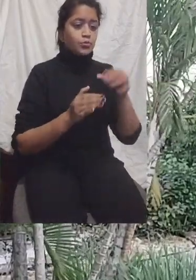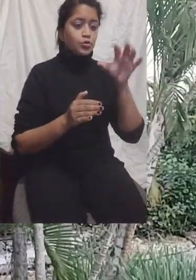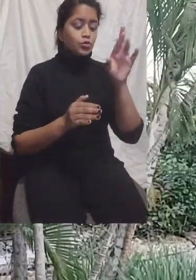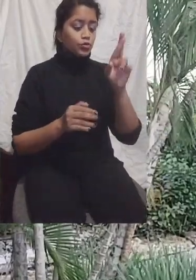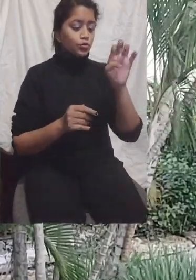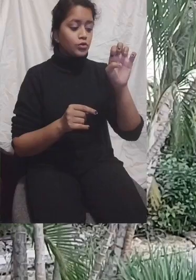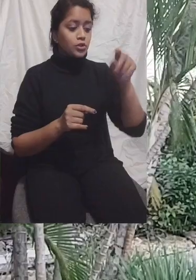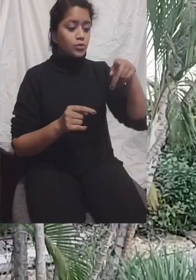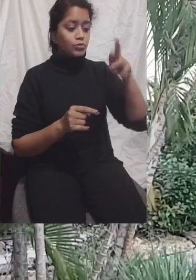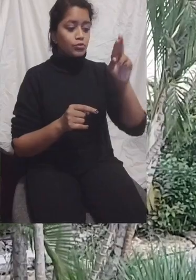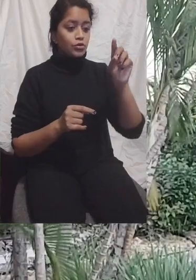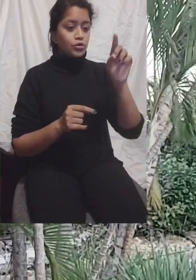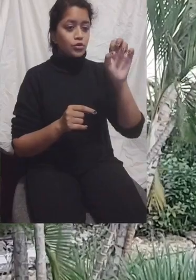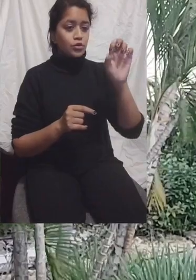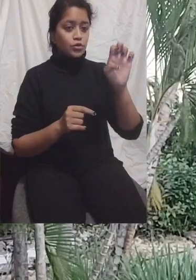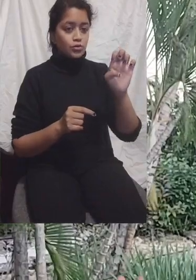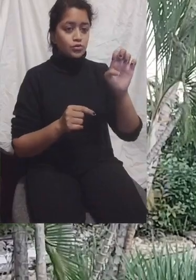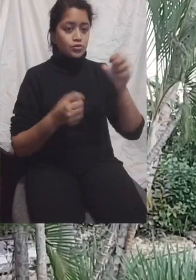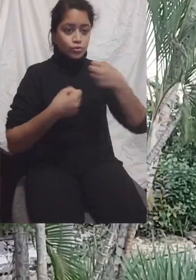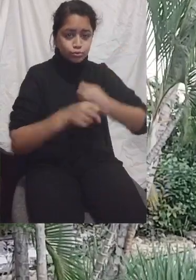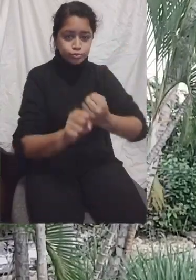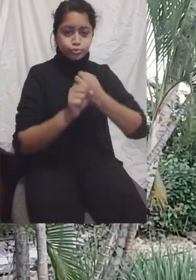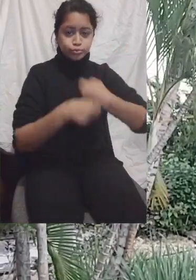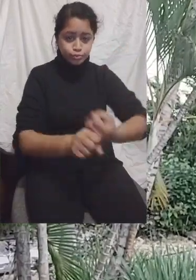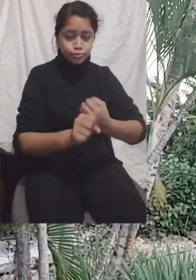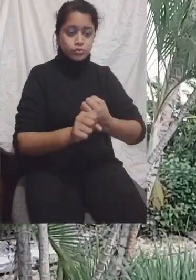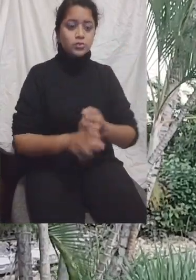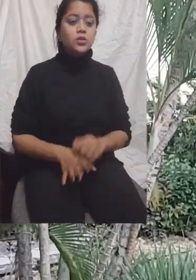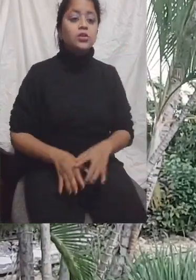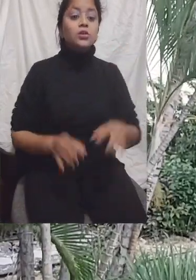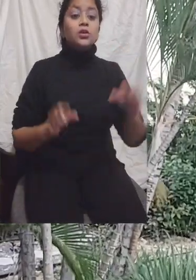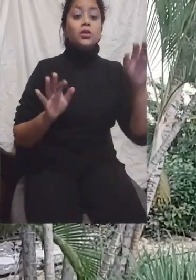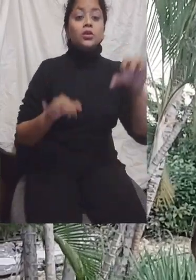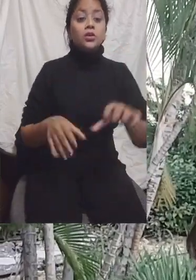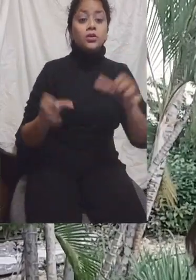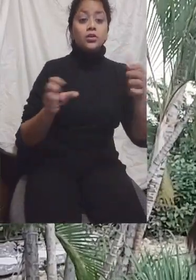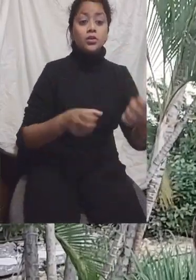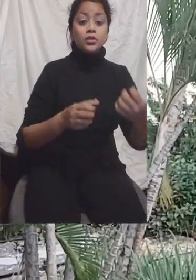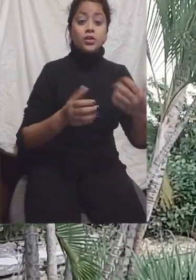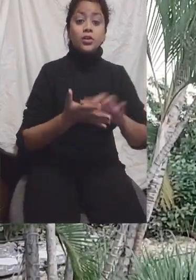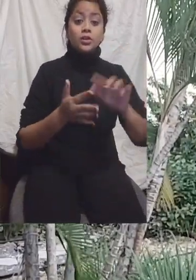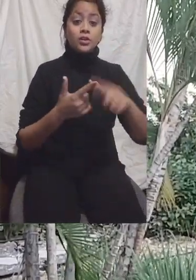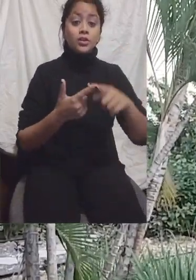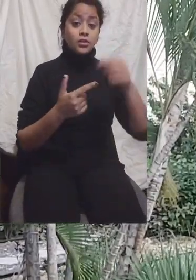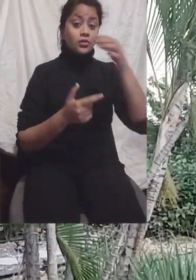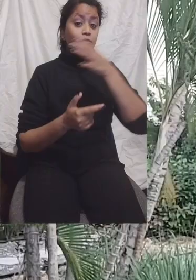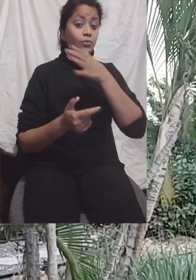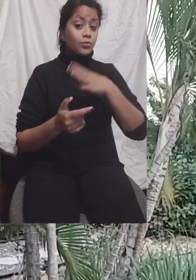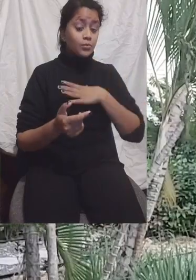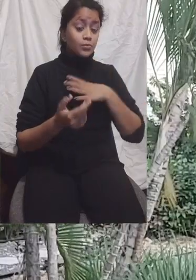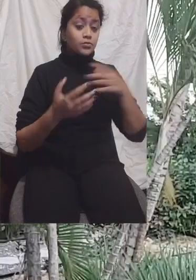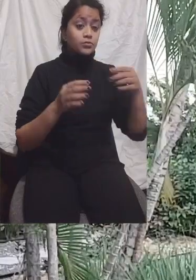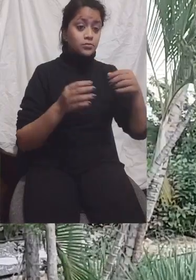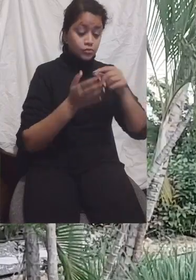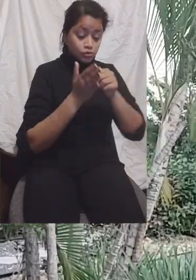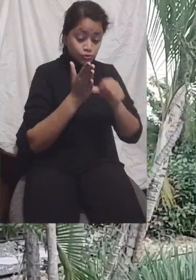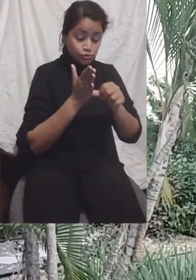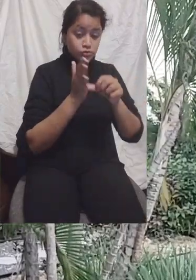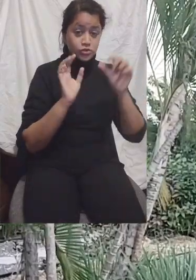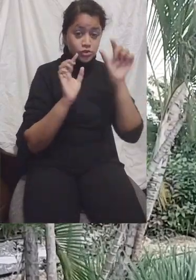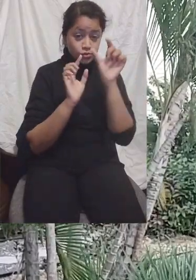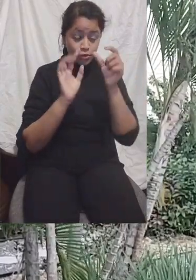small incision that then stops them from being able to reproduce. And then for the female dogs,